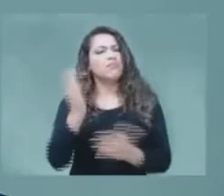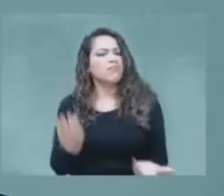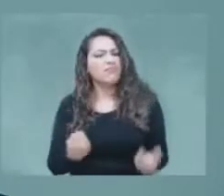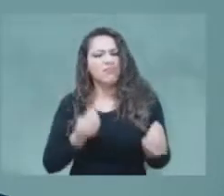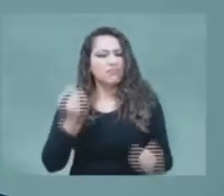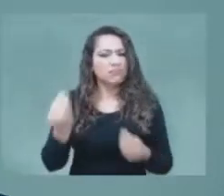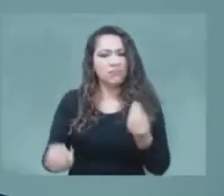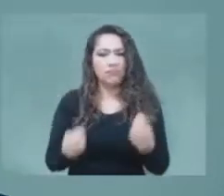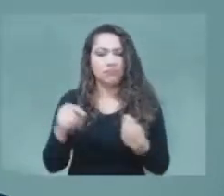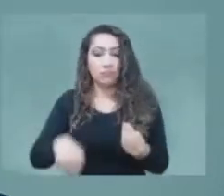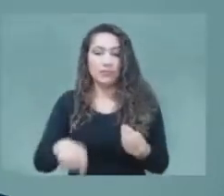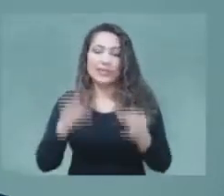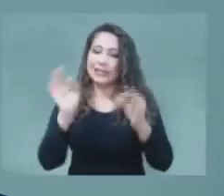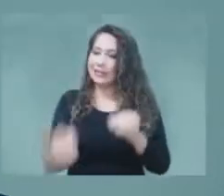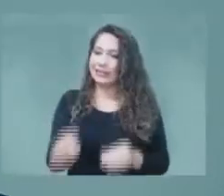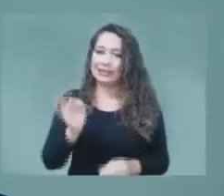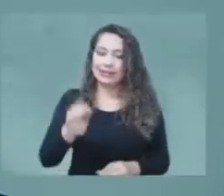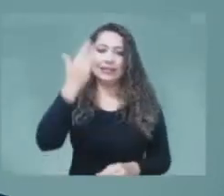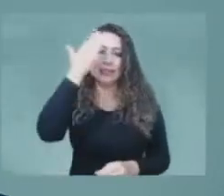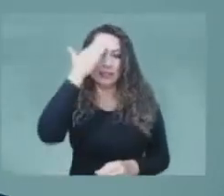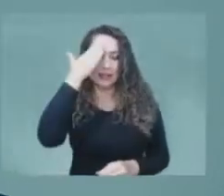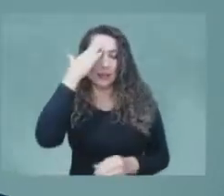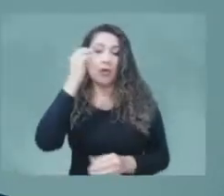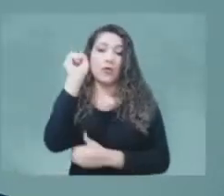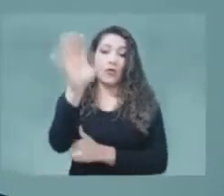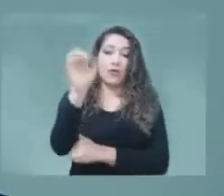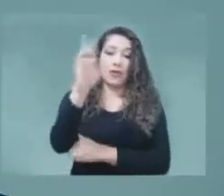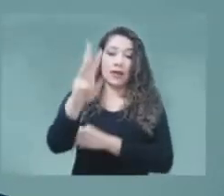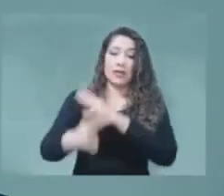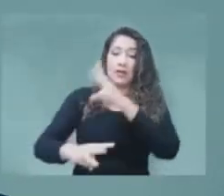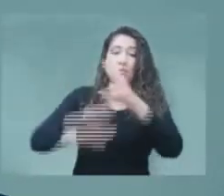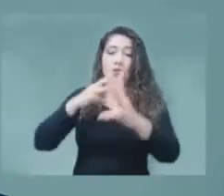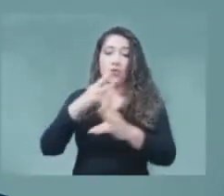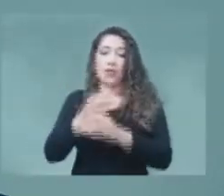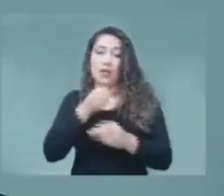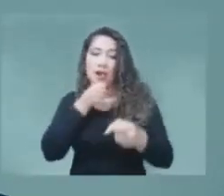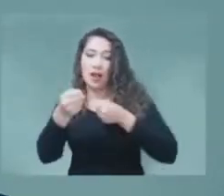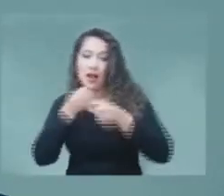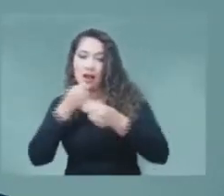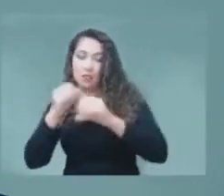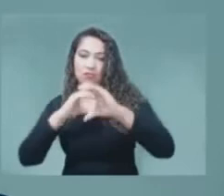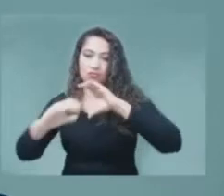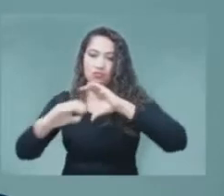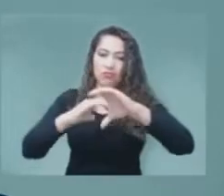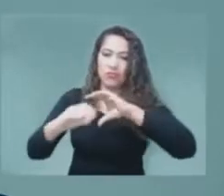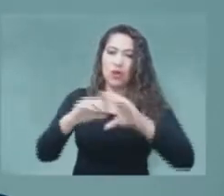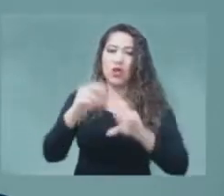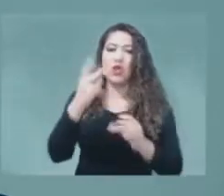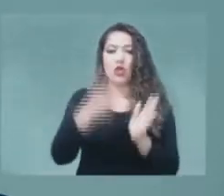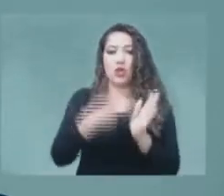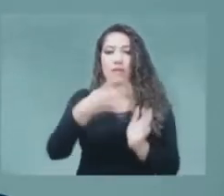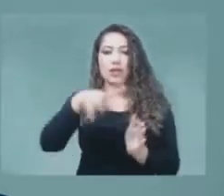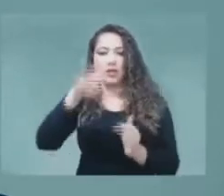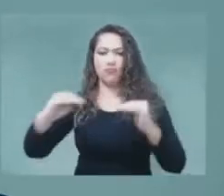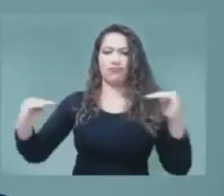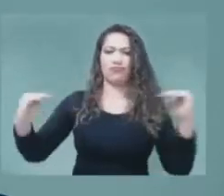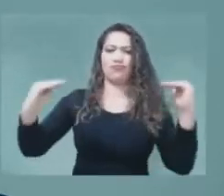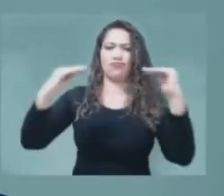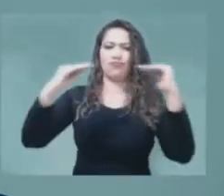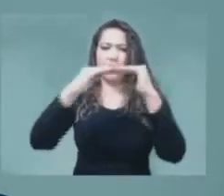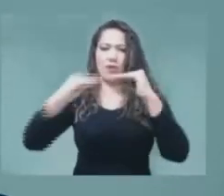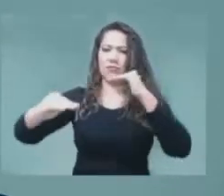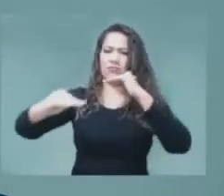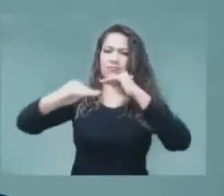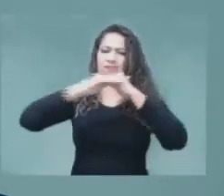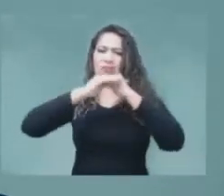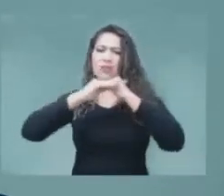always had in mind the declaration of the World Telecommunications Conference in 2019 about equality